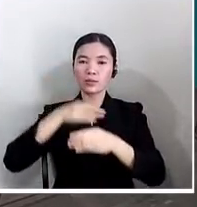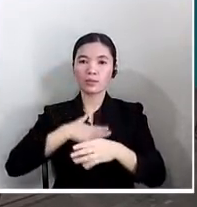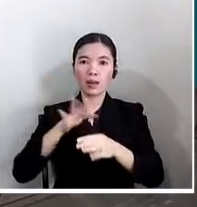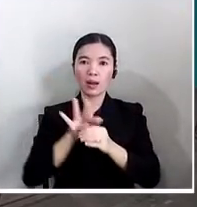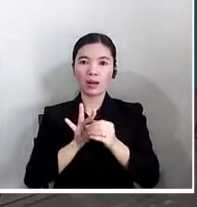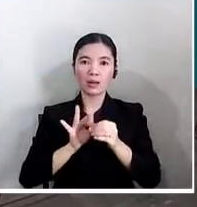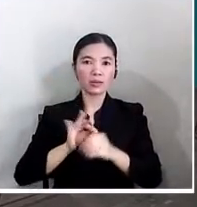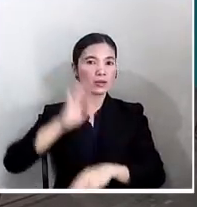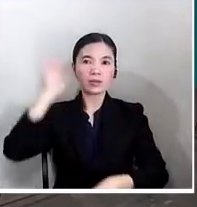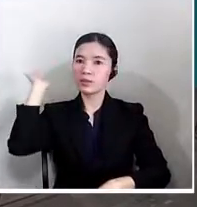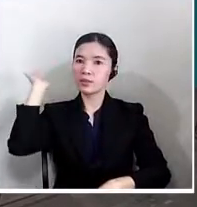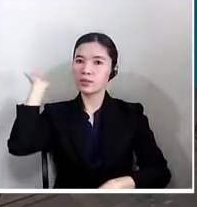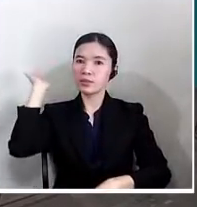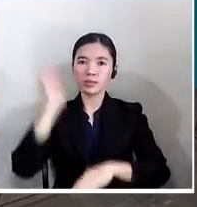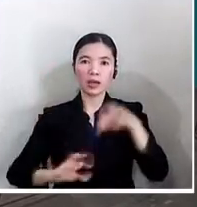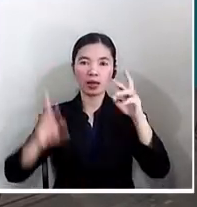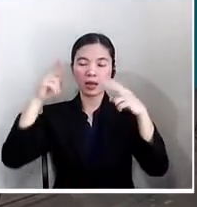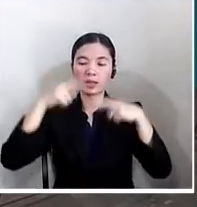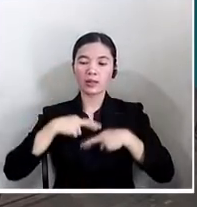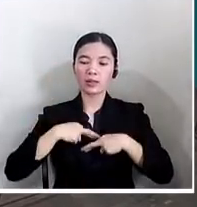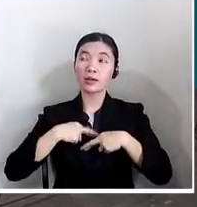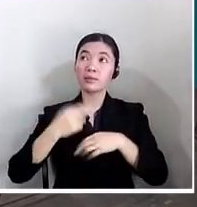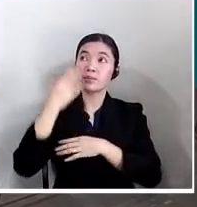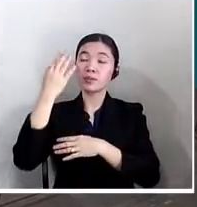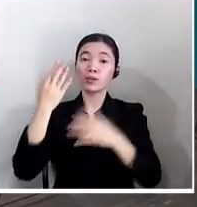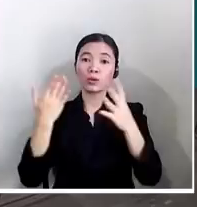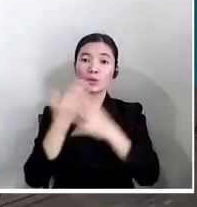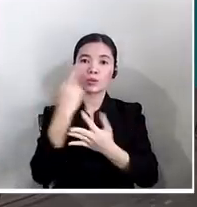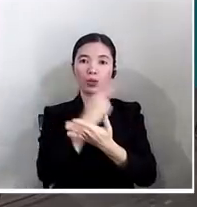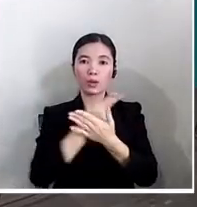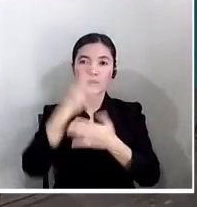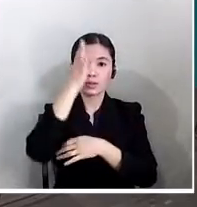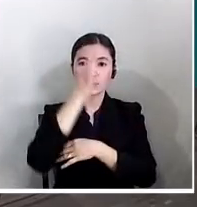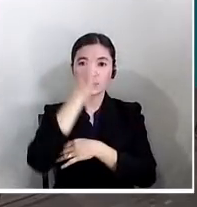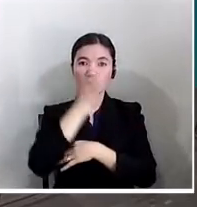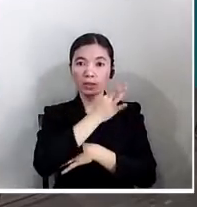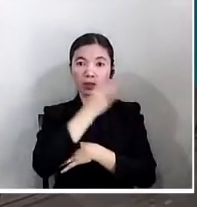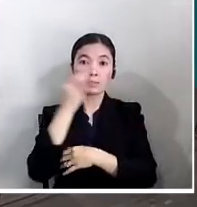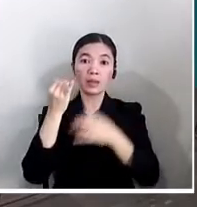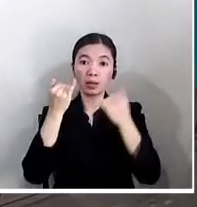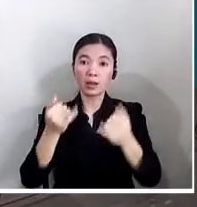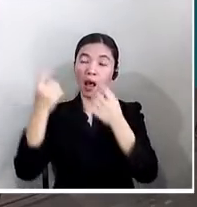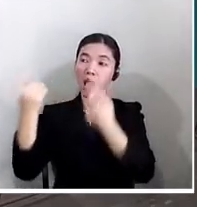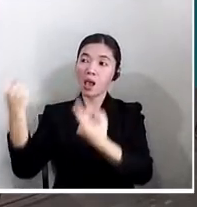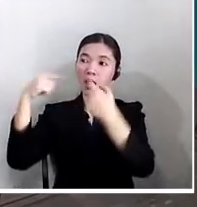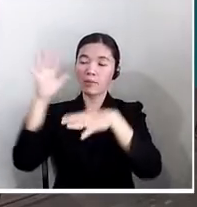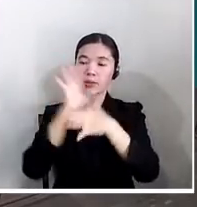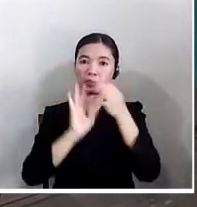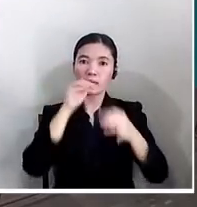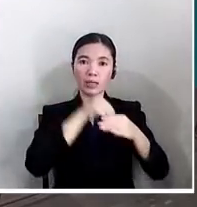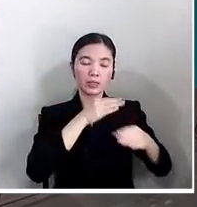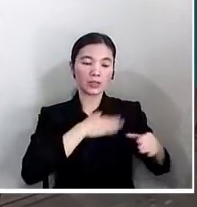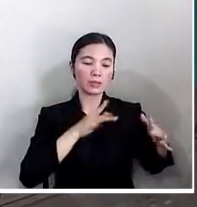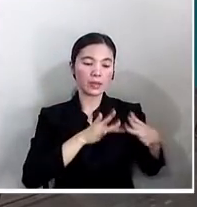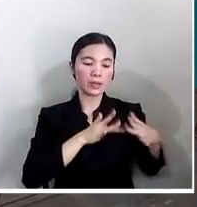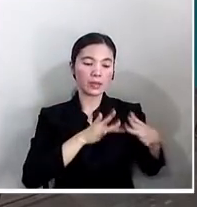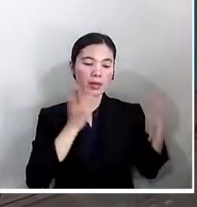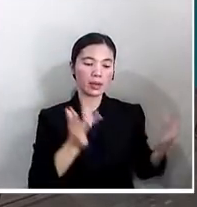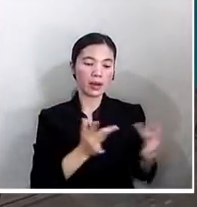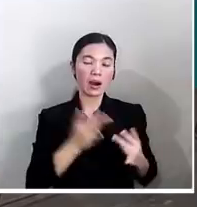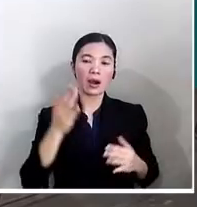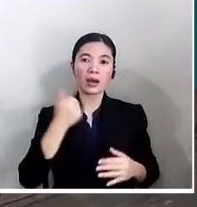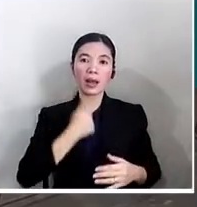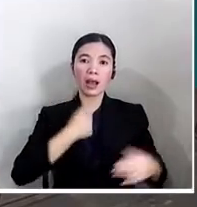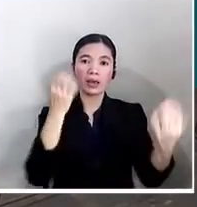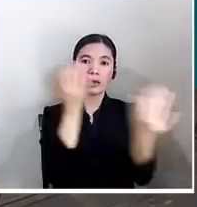this moment receive you sacramentally, come at least spiritually into my heart. I embrace you as if